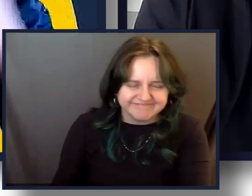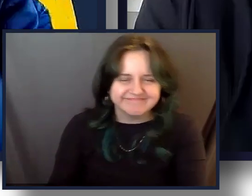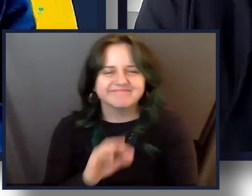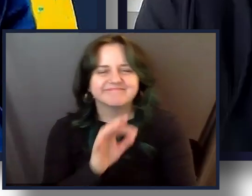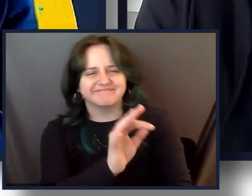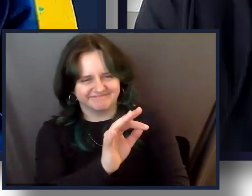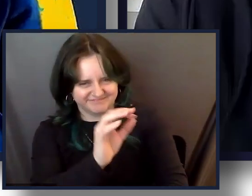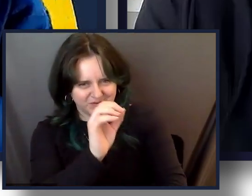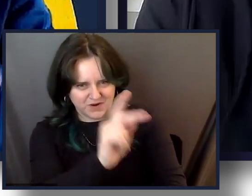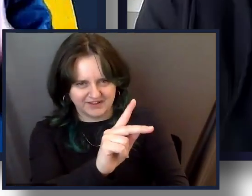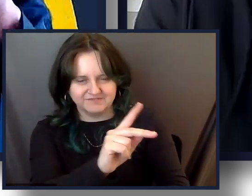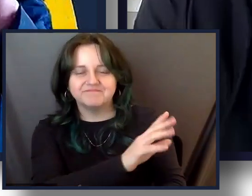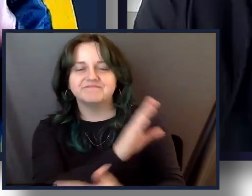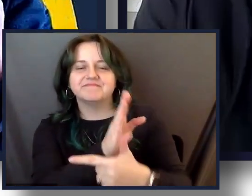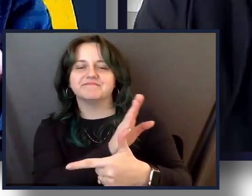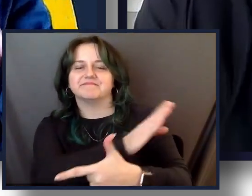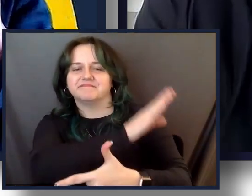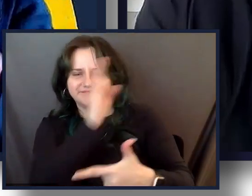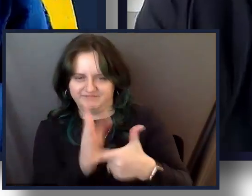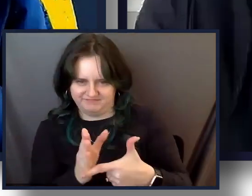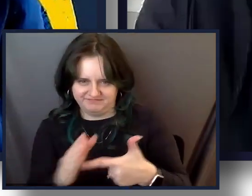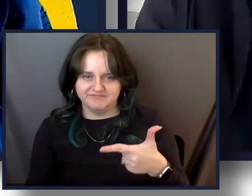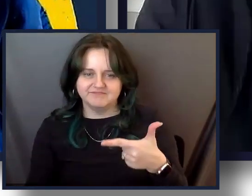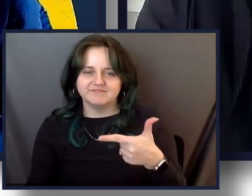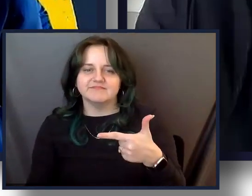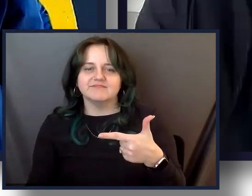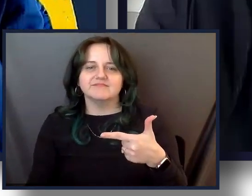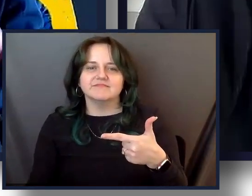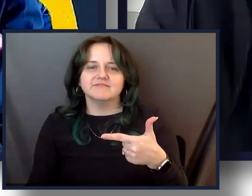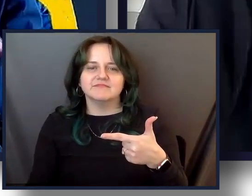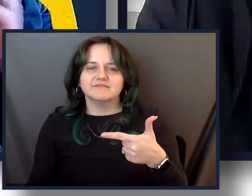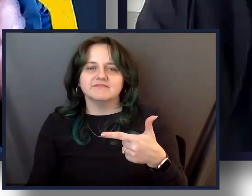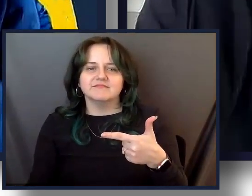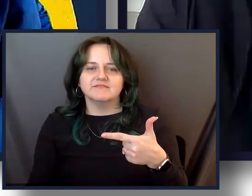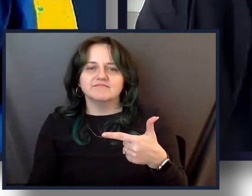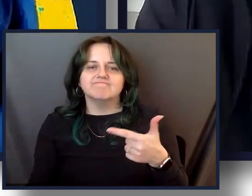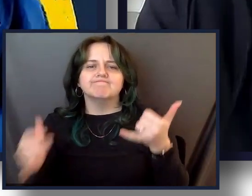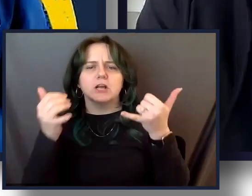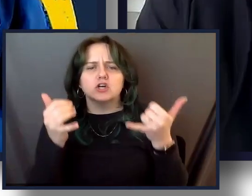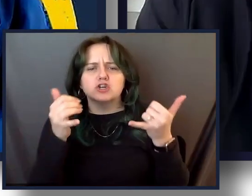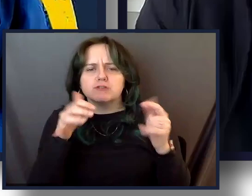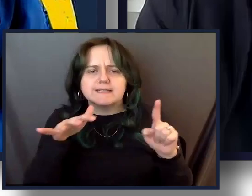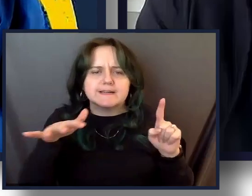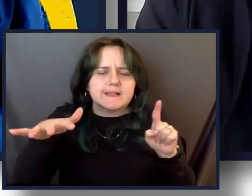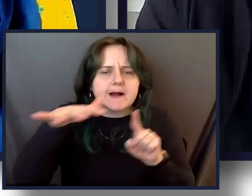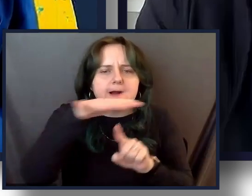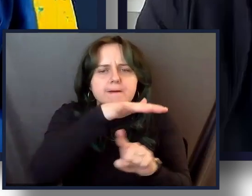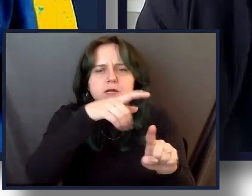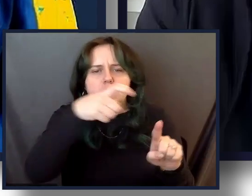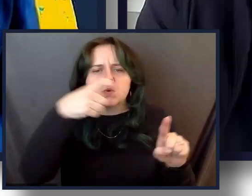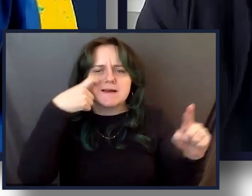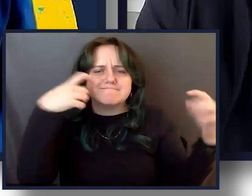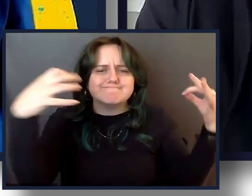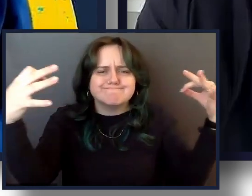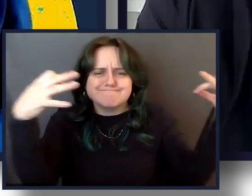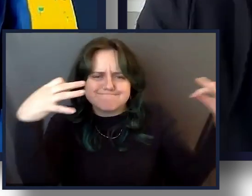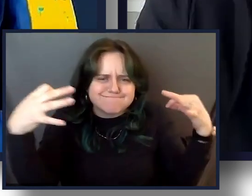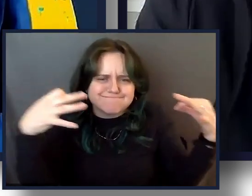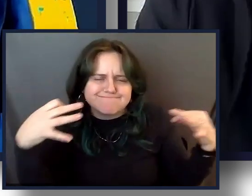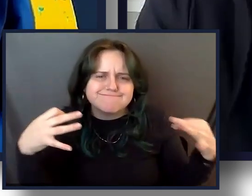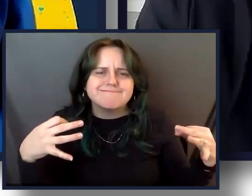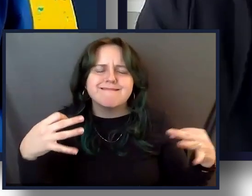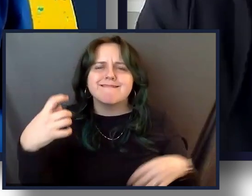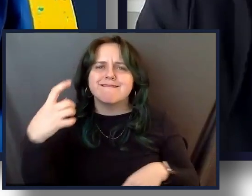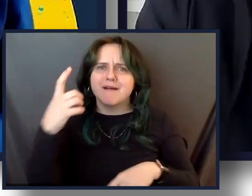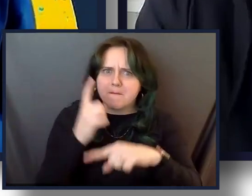Now, another question. Considering the current climate and the context that you were just describing, plus the research that you